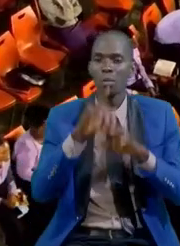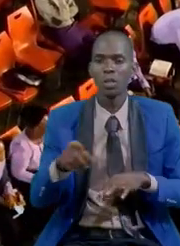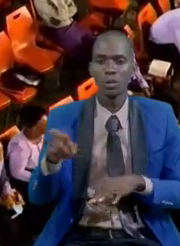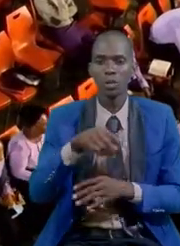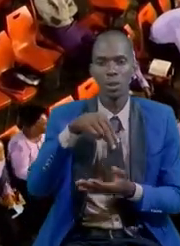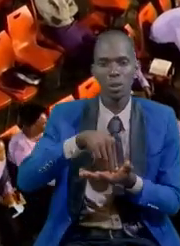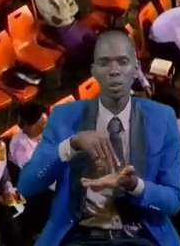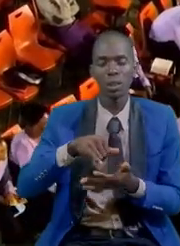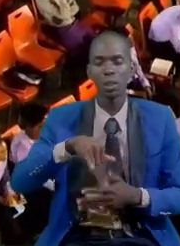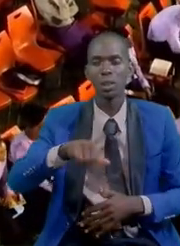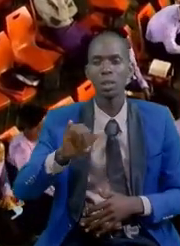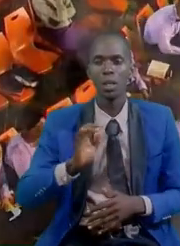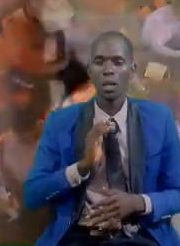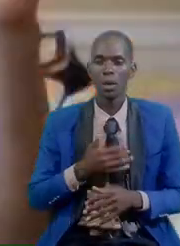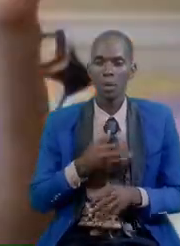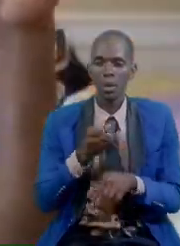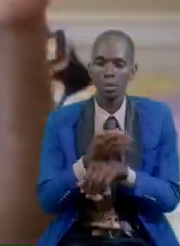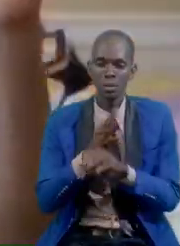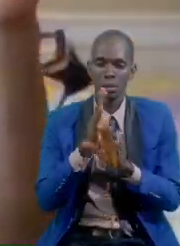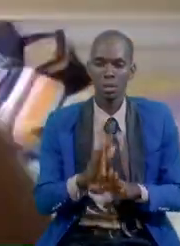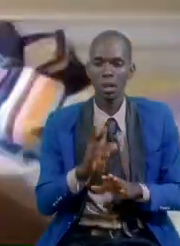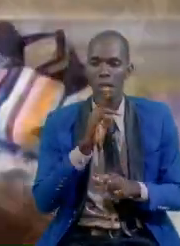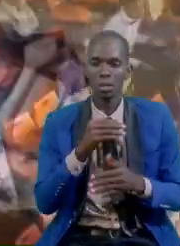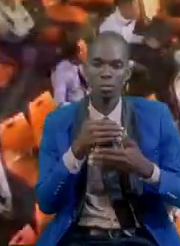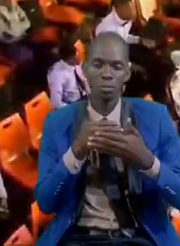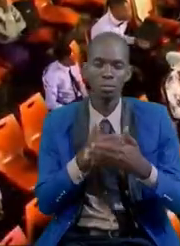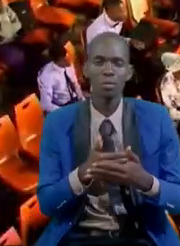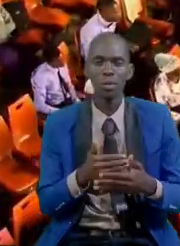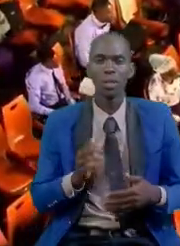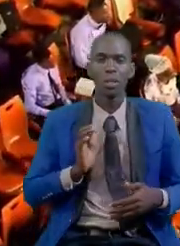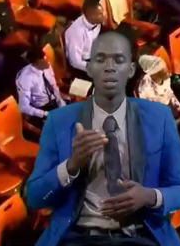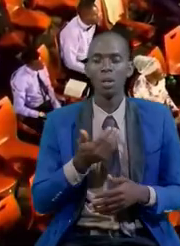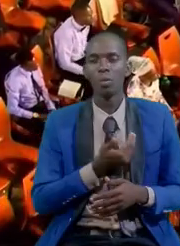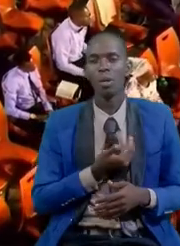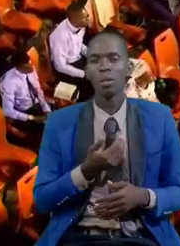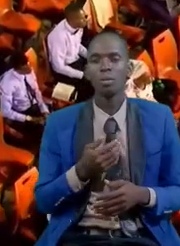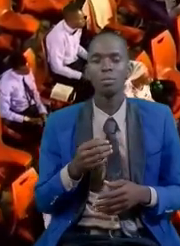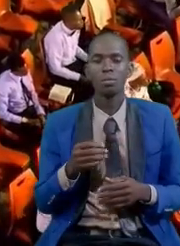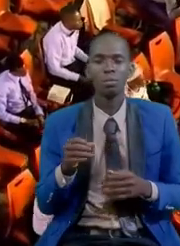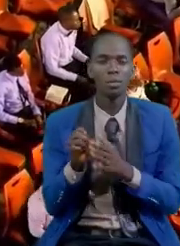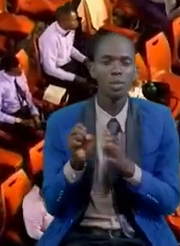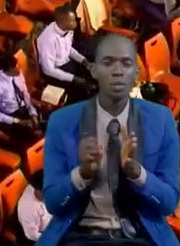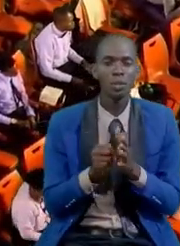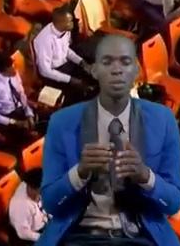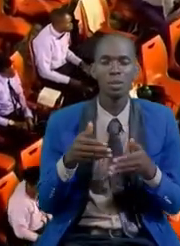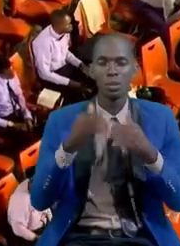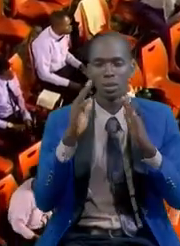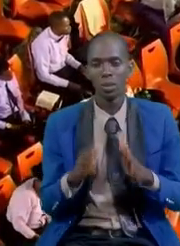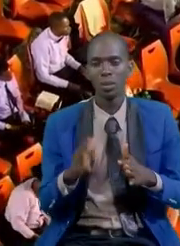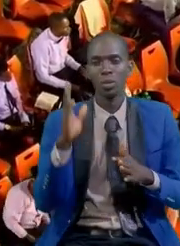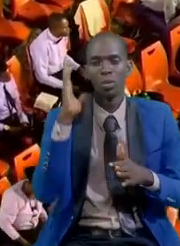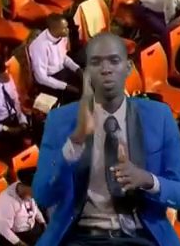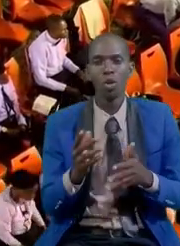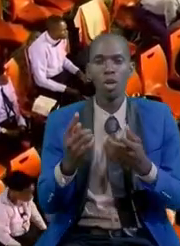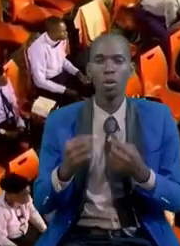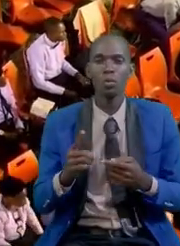Our counselors are there. Our moderating overseer will come now and lead us in this